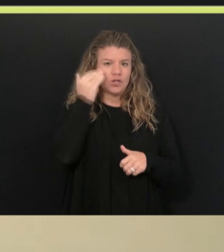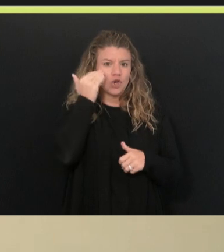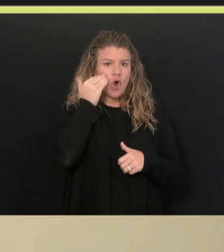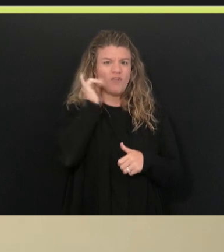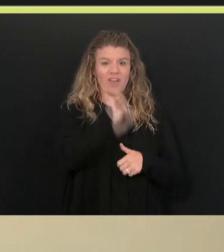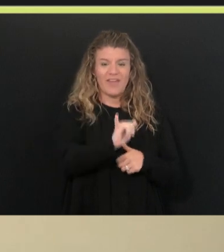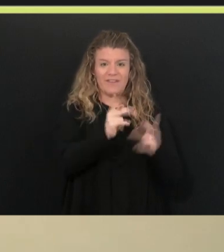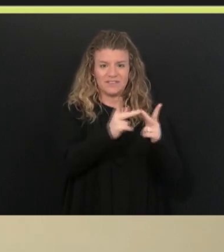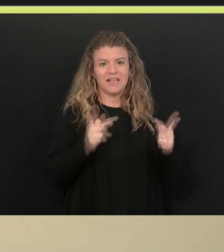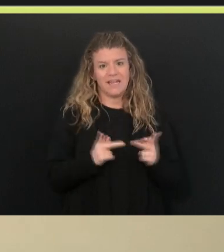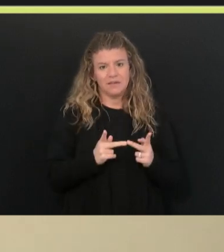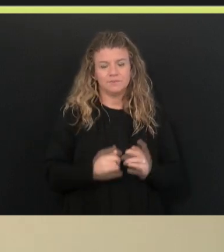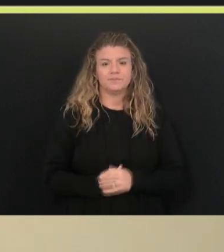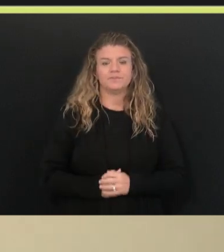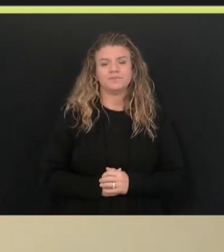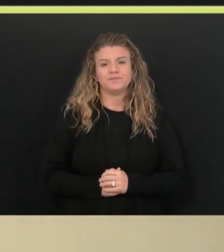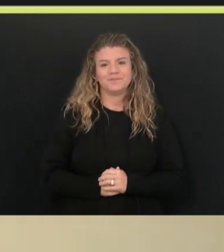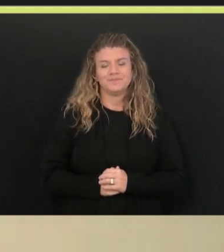that facility.